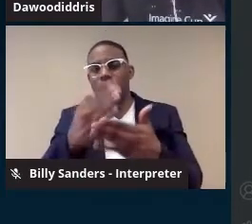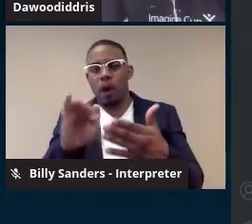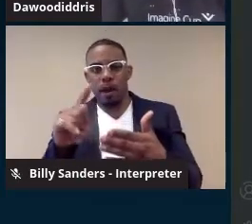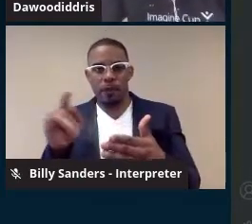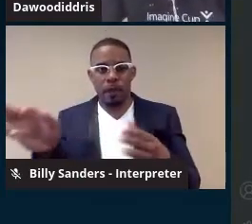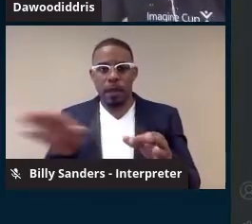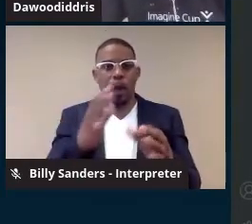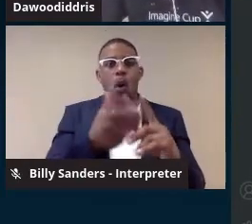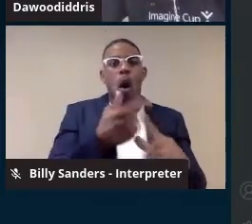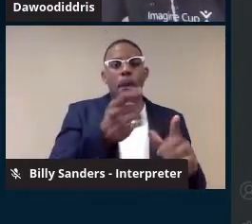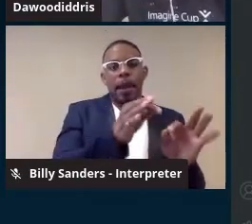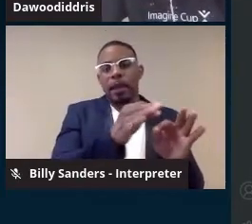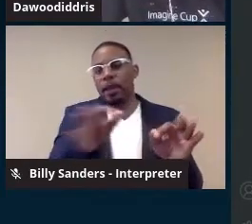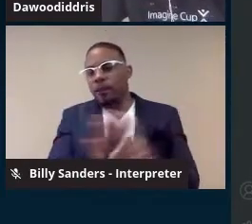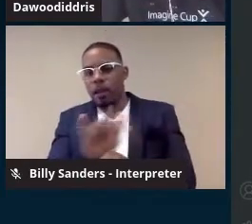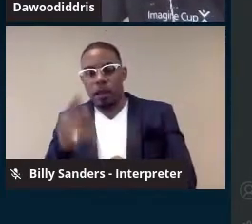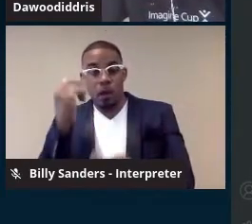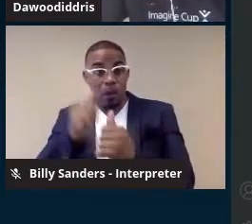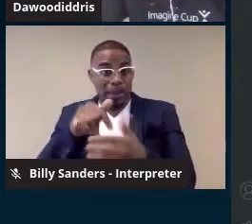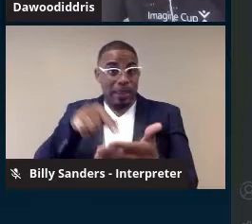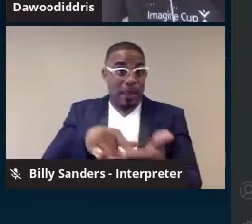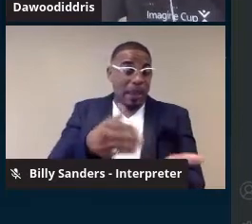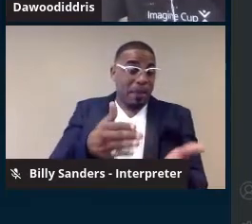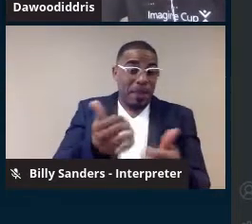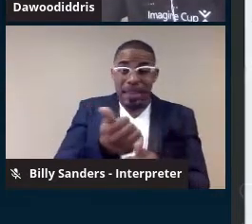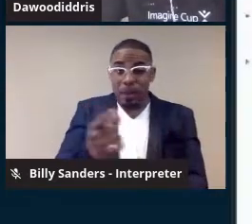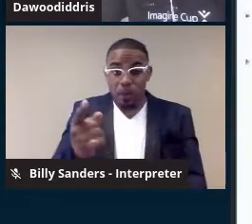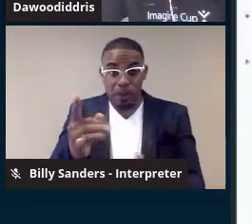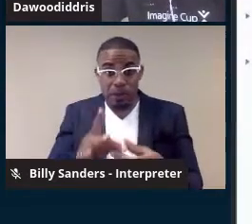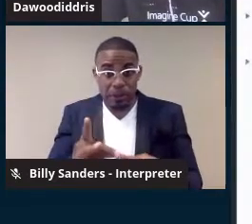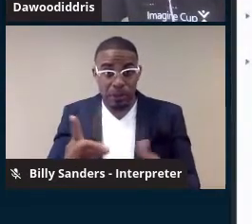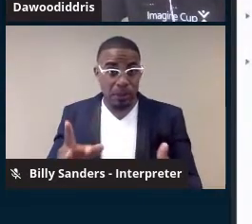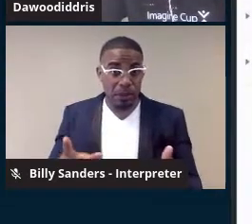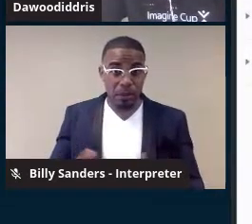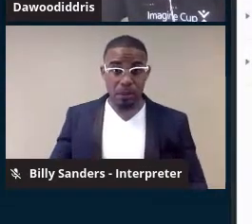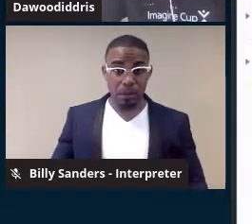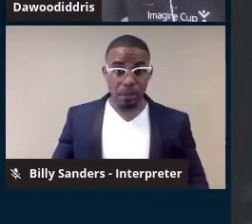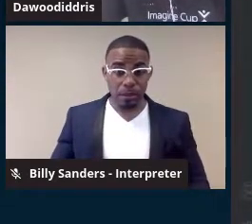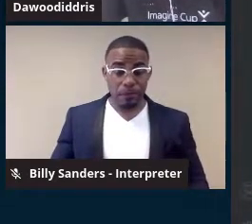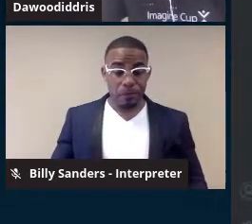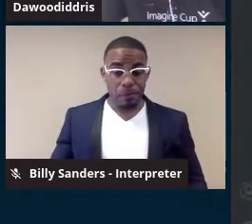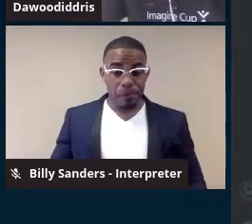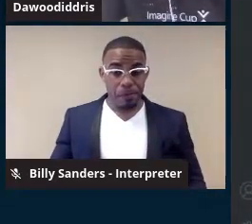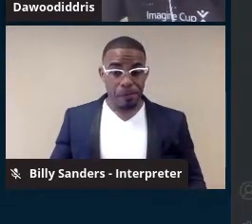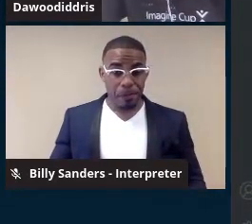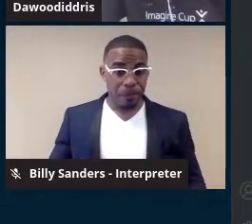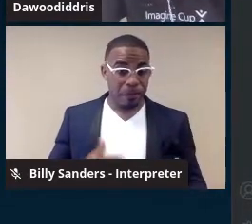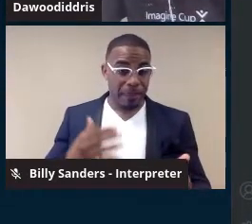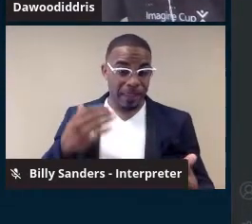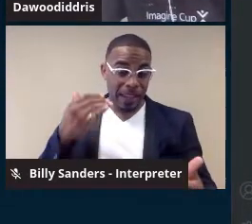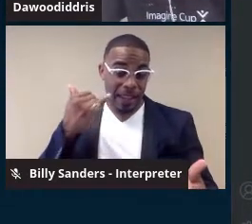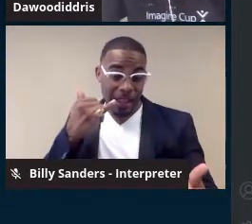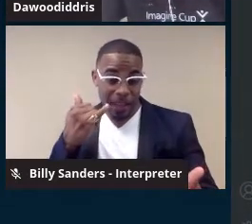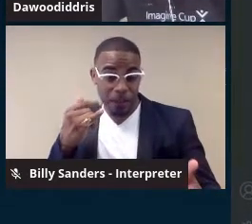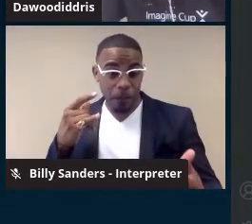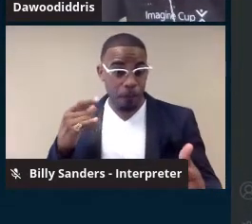Okay, so with this in mind, when anyone visits, a Postman, when